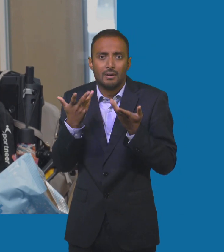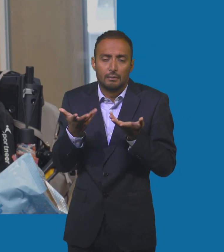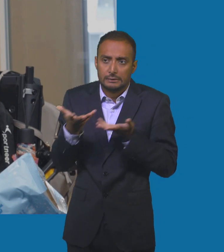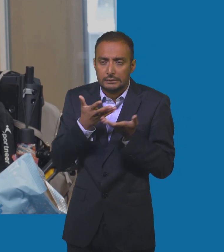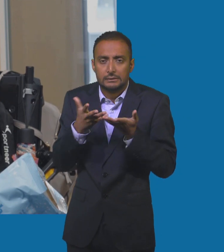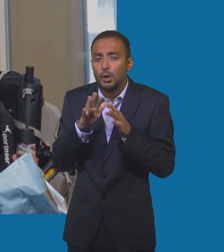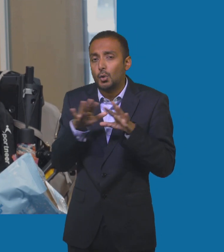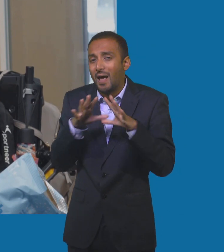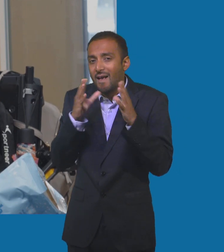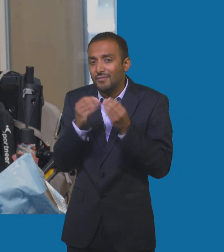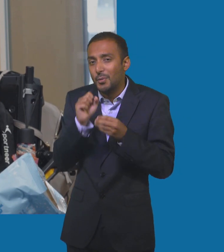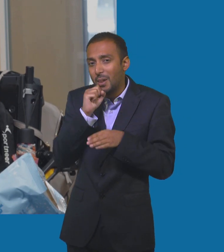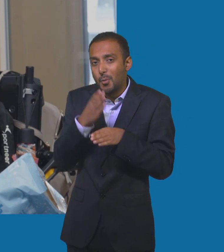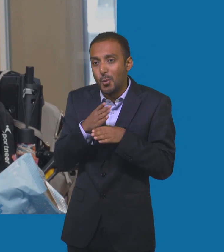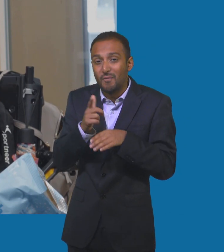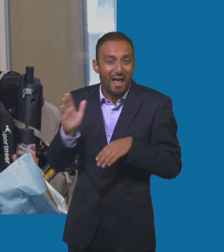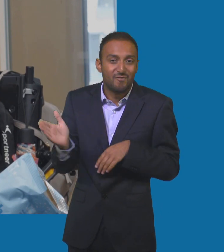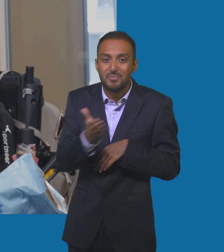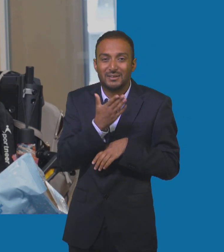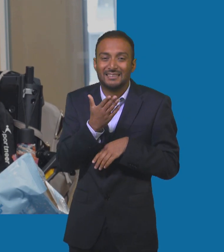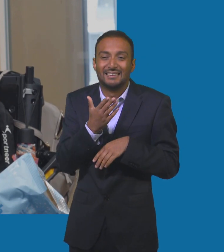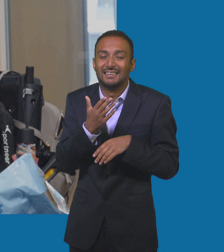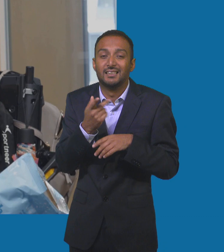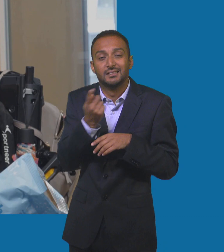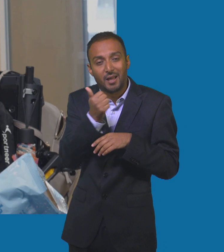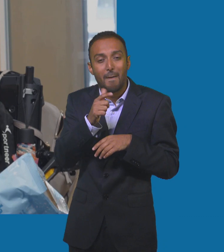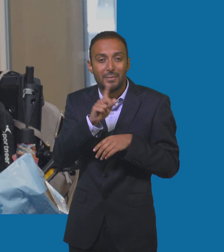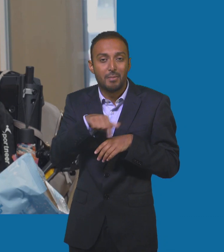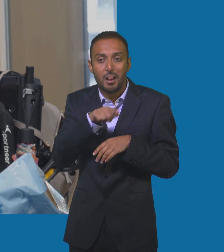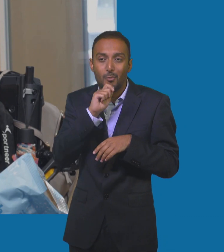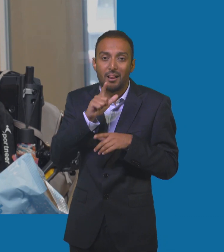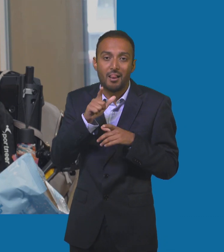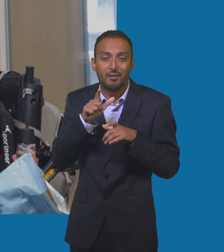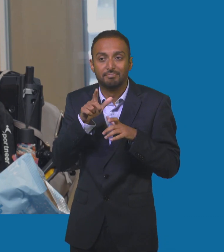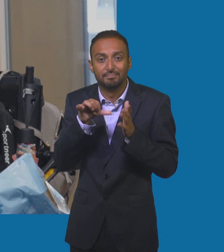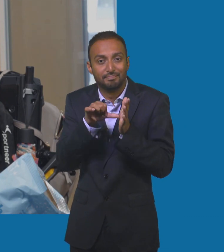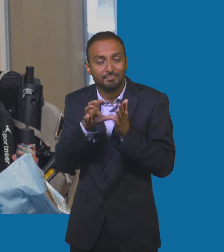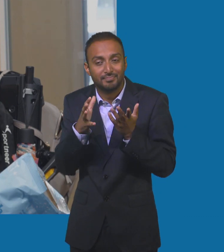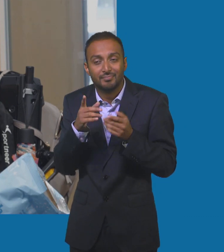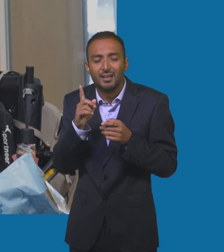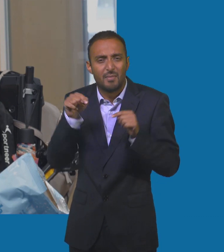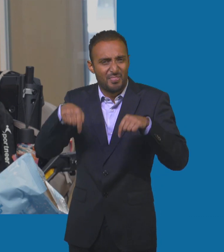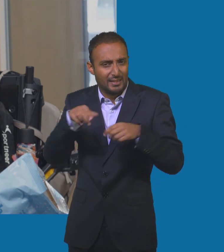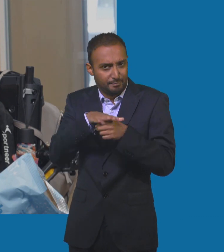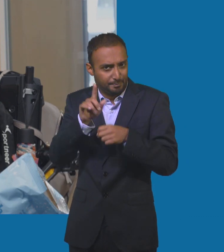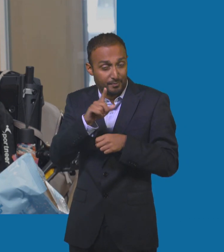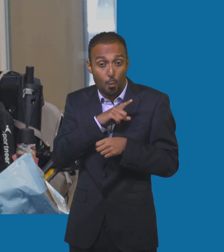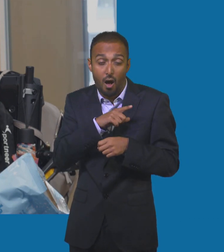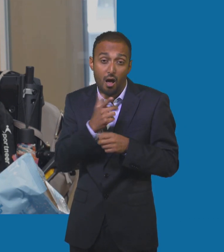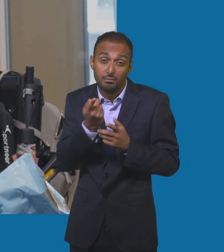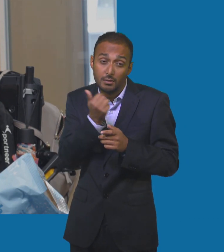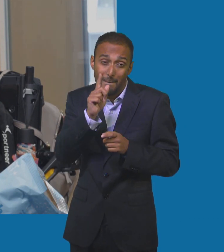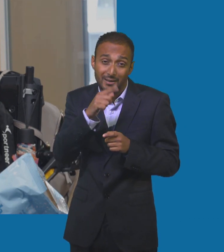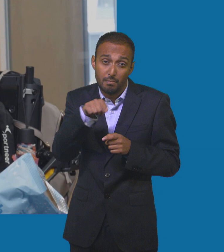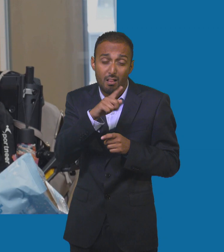will work for everybody and what happens in this scenario, because obviously there will be some people that electric cars will